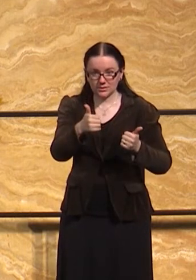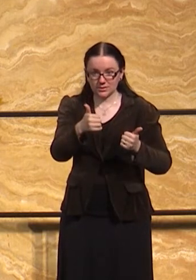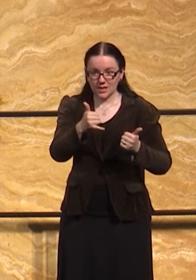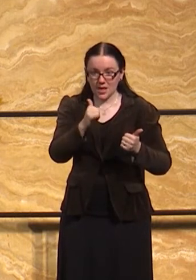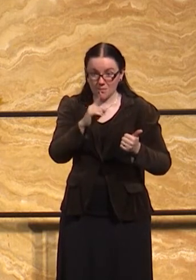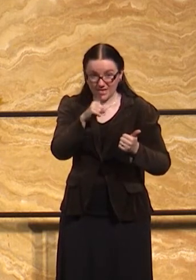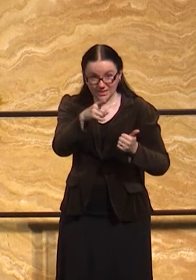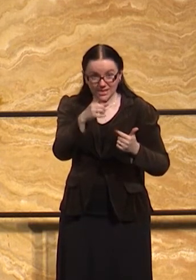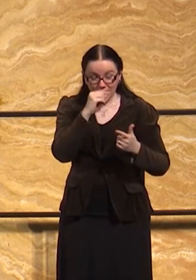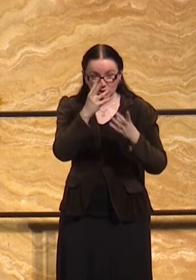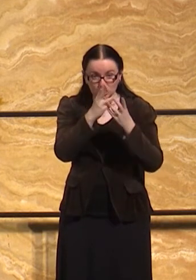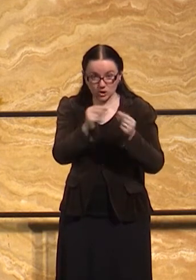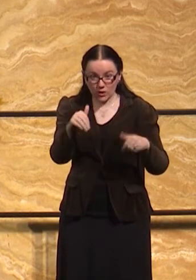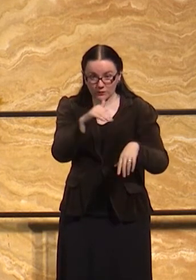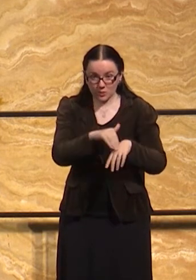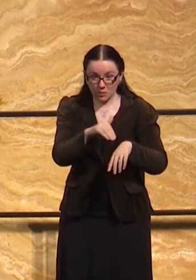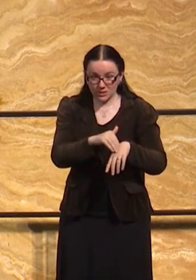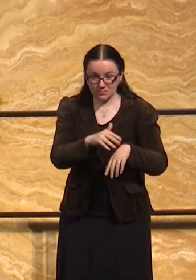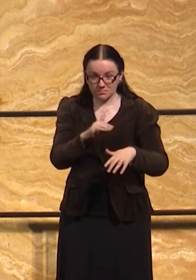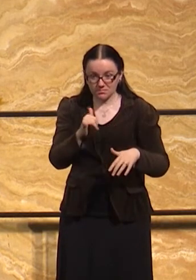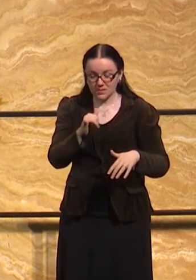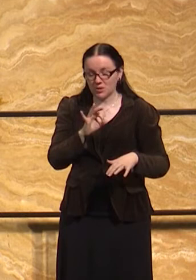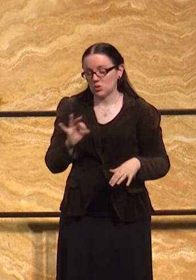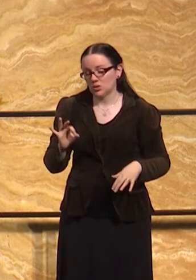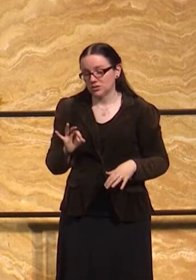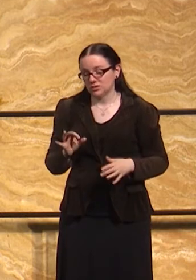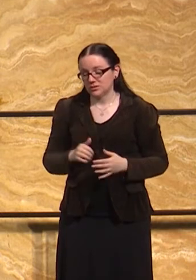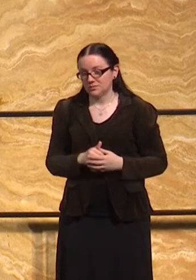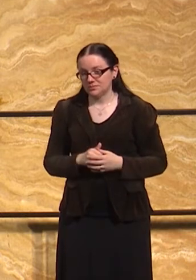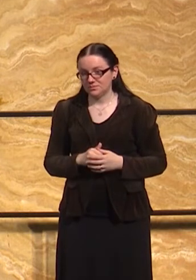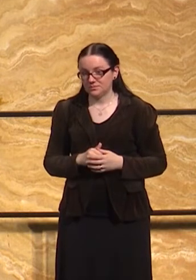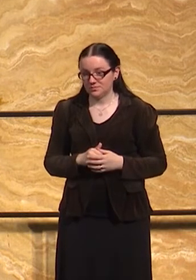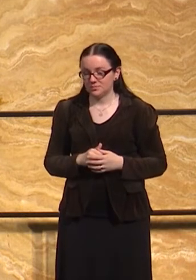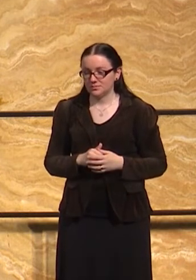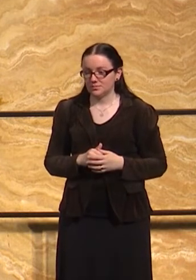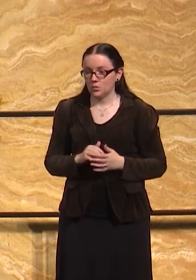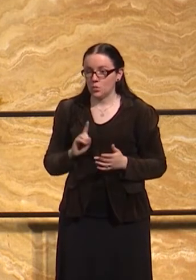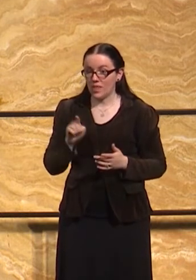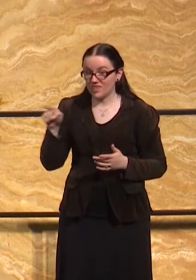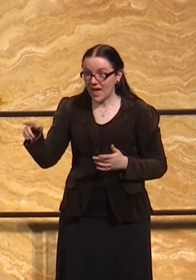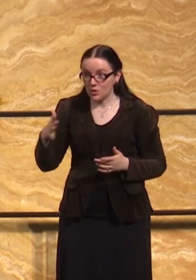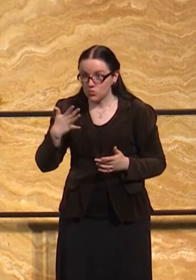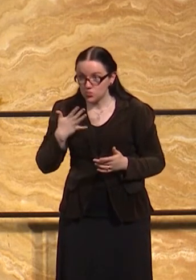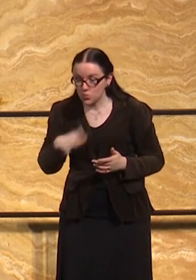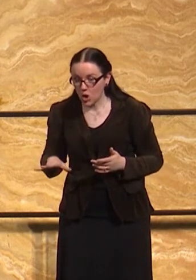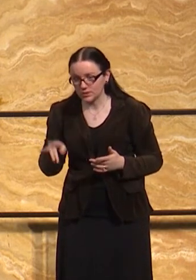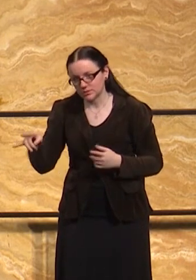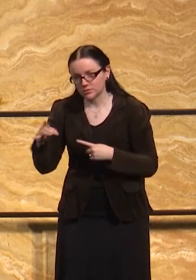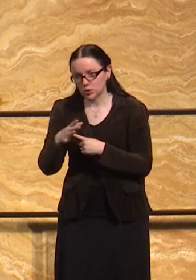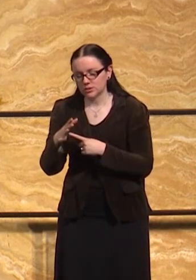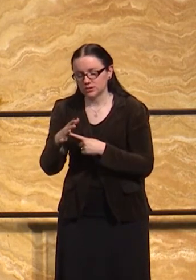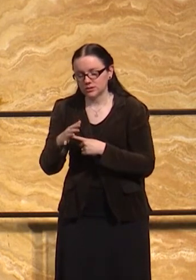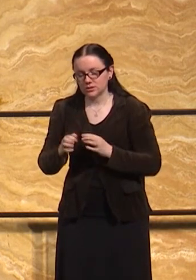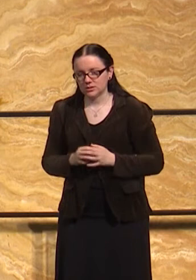have the solution to what that the society where we're going to intervene deserves, what they actually want. And that's the crux of the